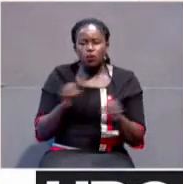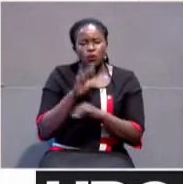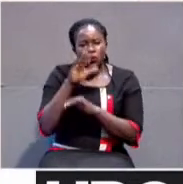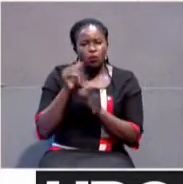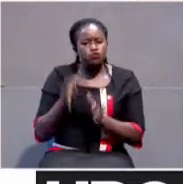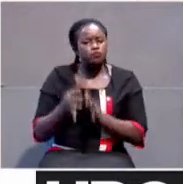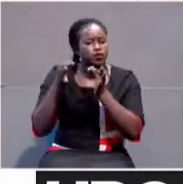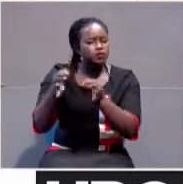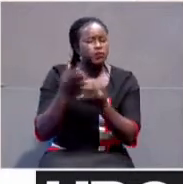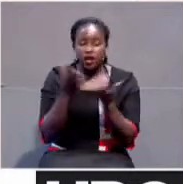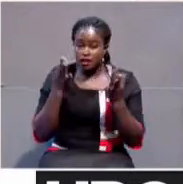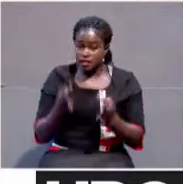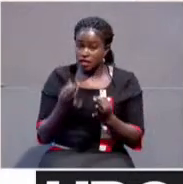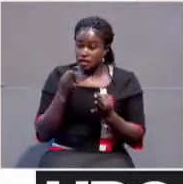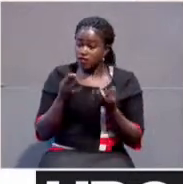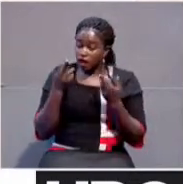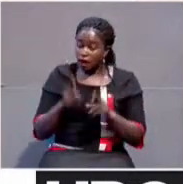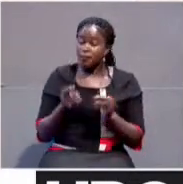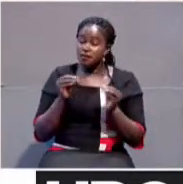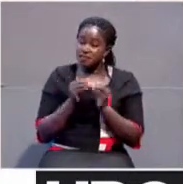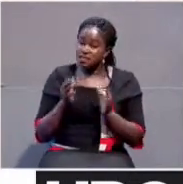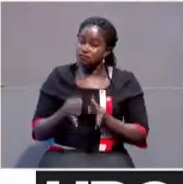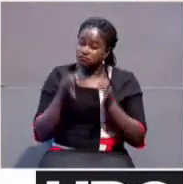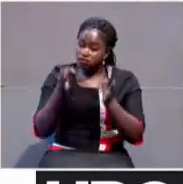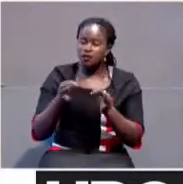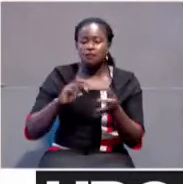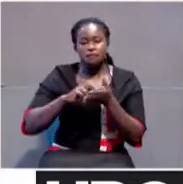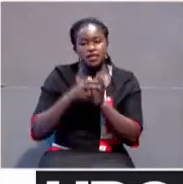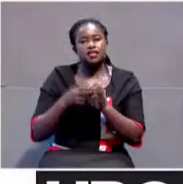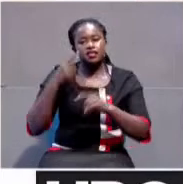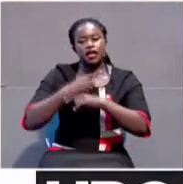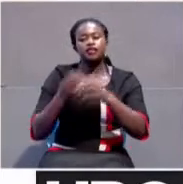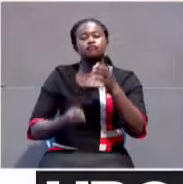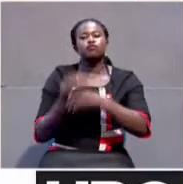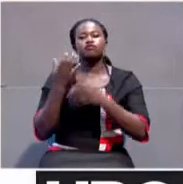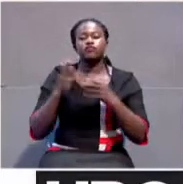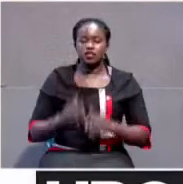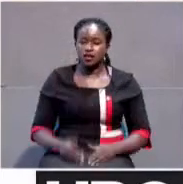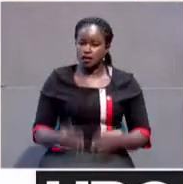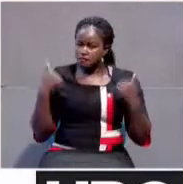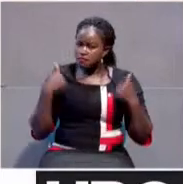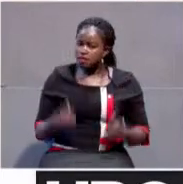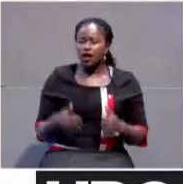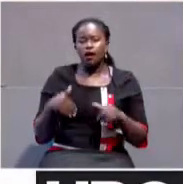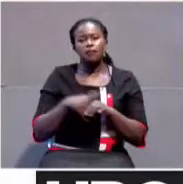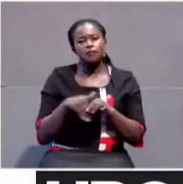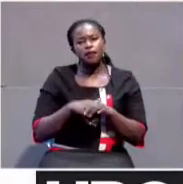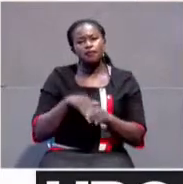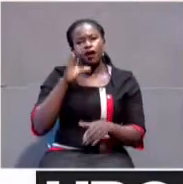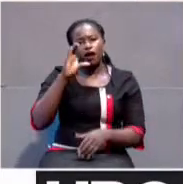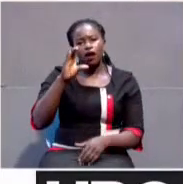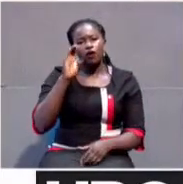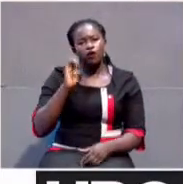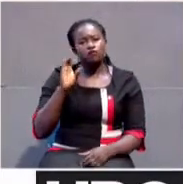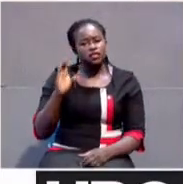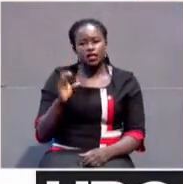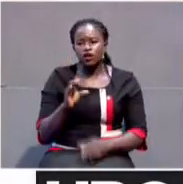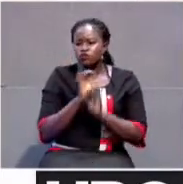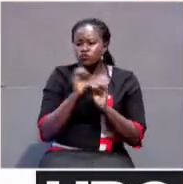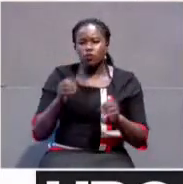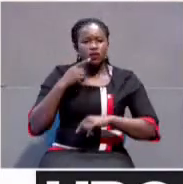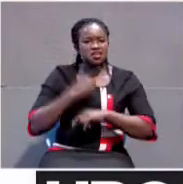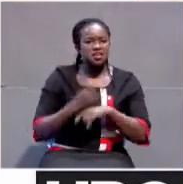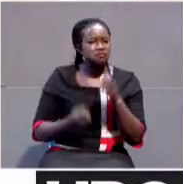anything. If you postpone a meeting, it means a date had been set. I am a member of SEC. No date had been